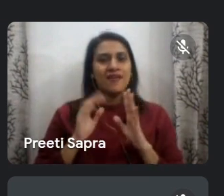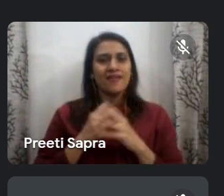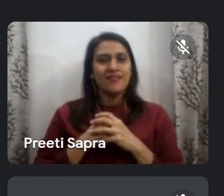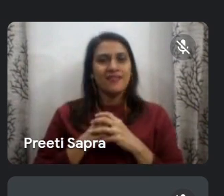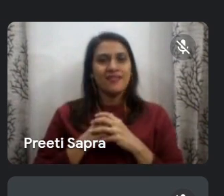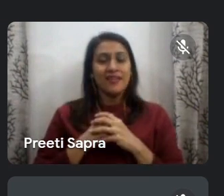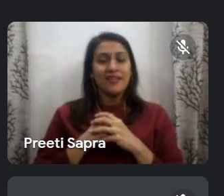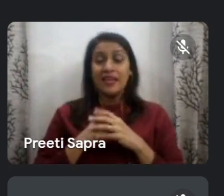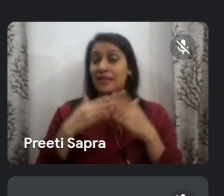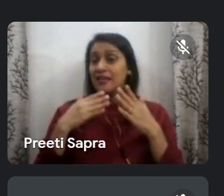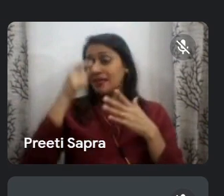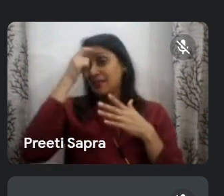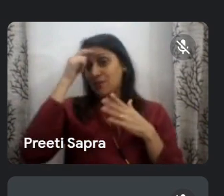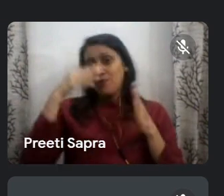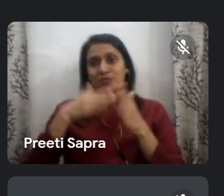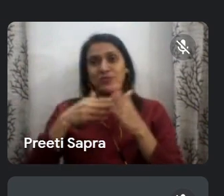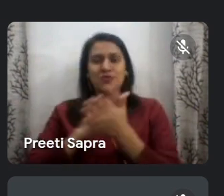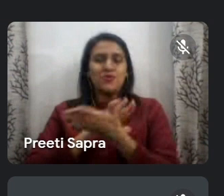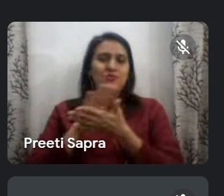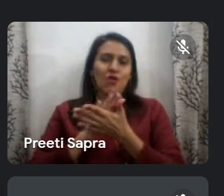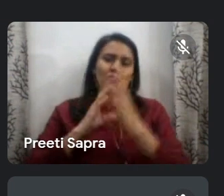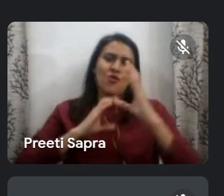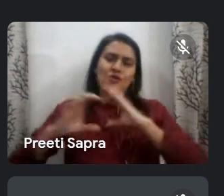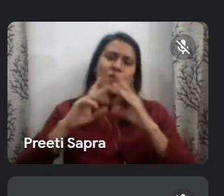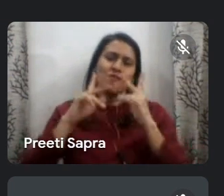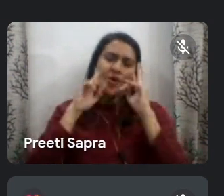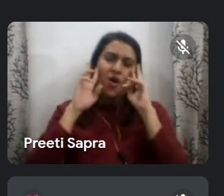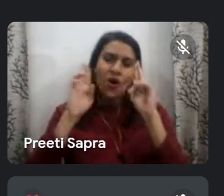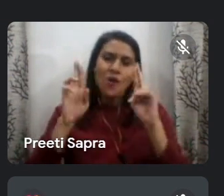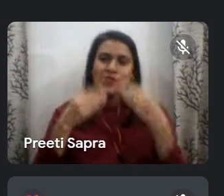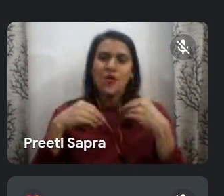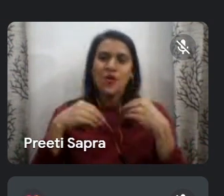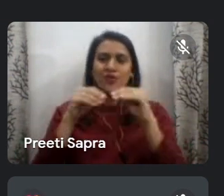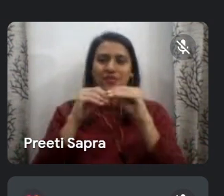any difficulties. So thanks so much for this.